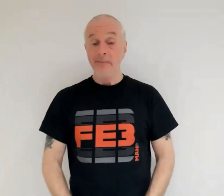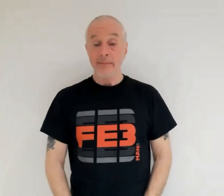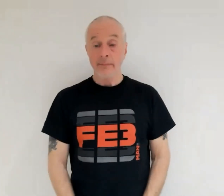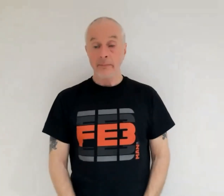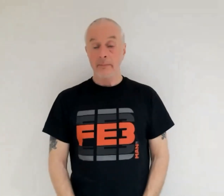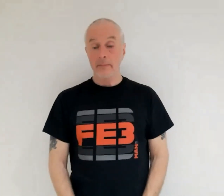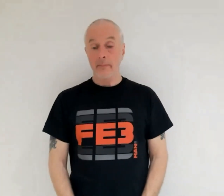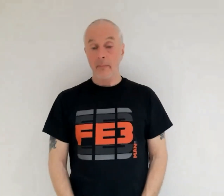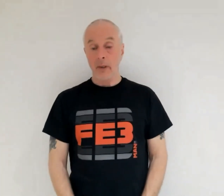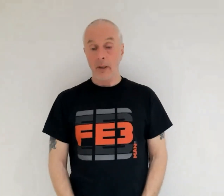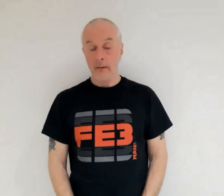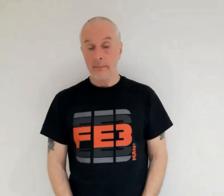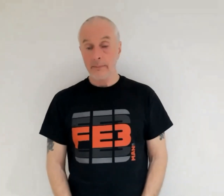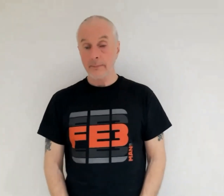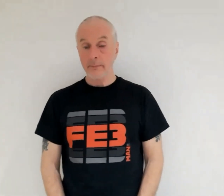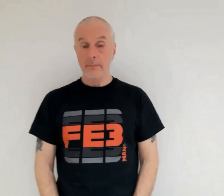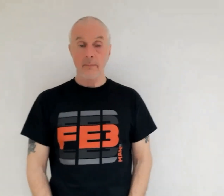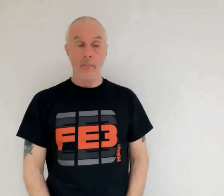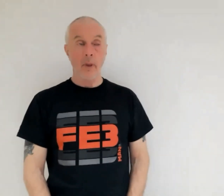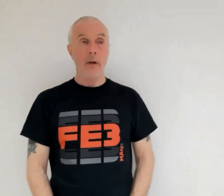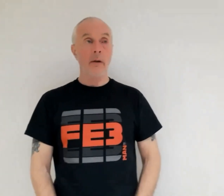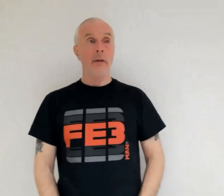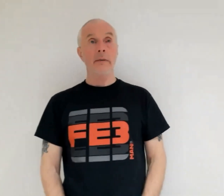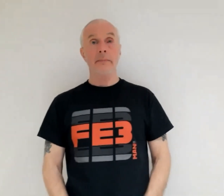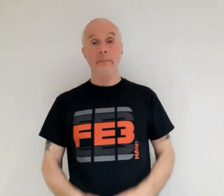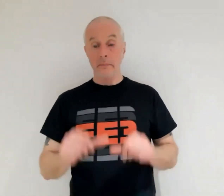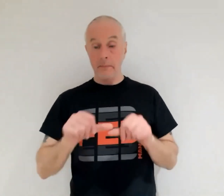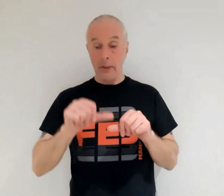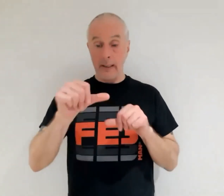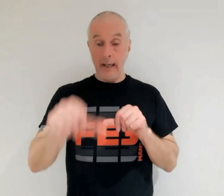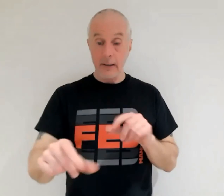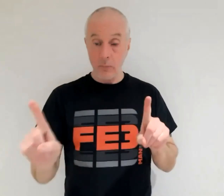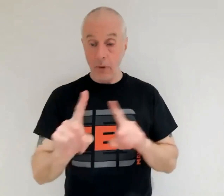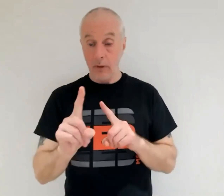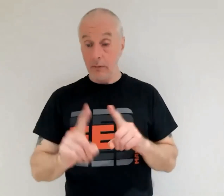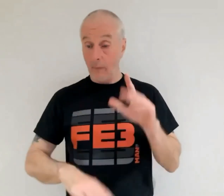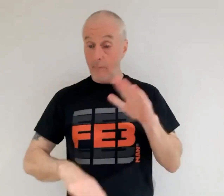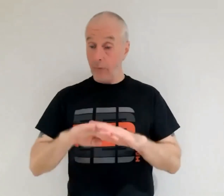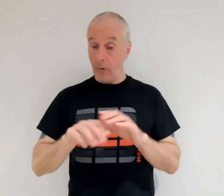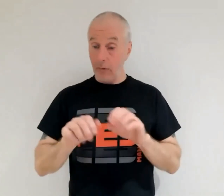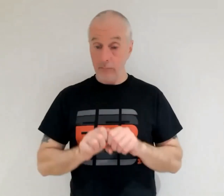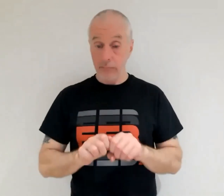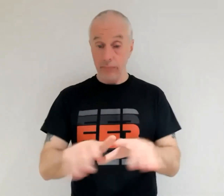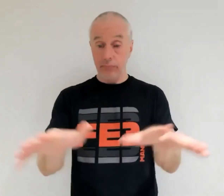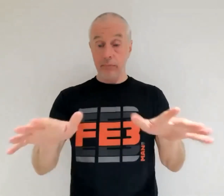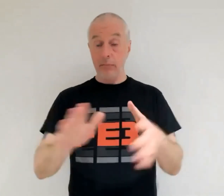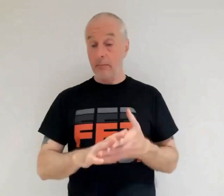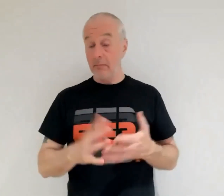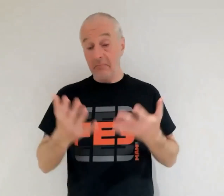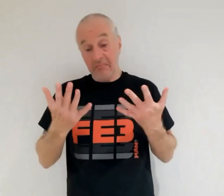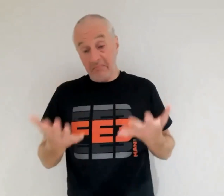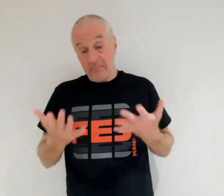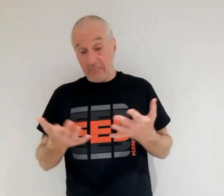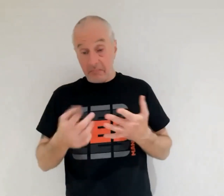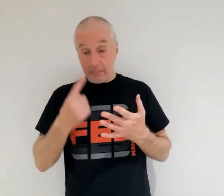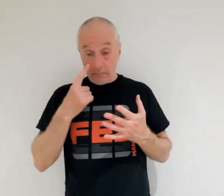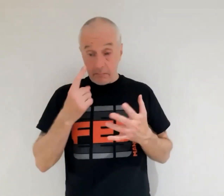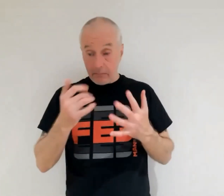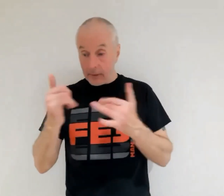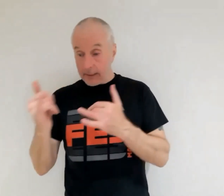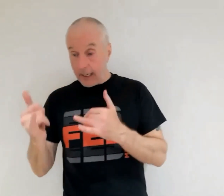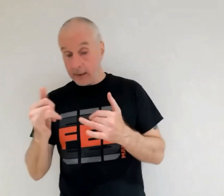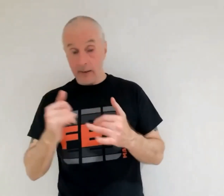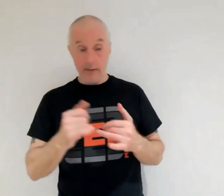So the next steps in terms of scalability is basically full deployment. We've sort of reached the limit of what you can sensibly do with the